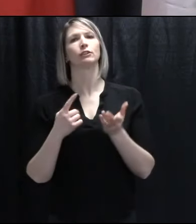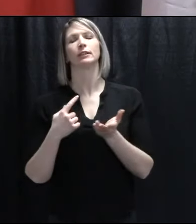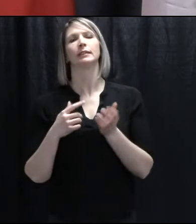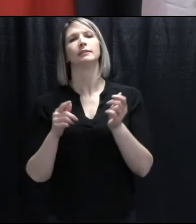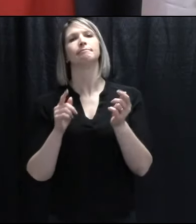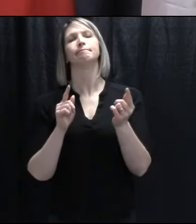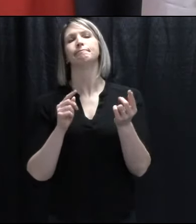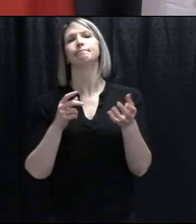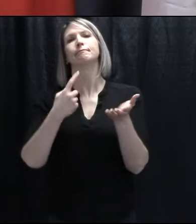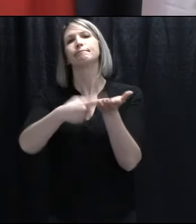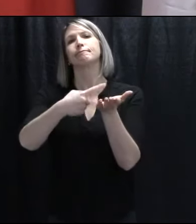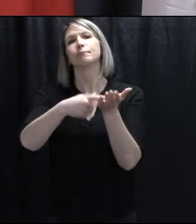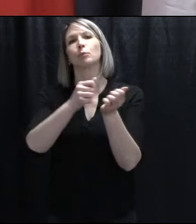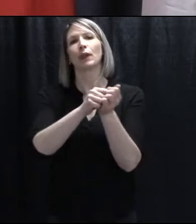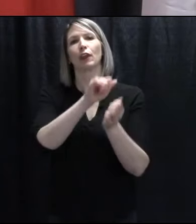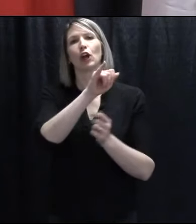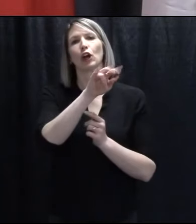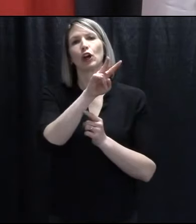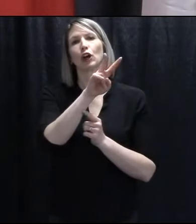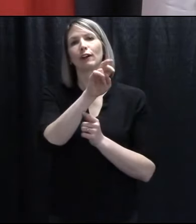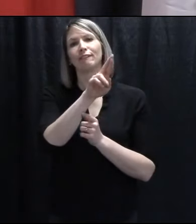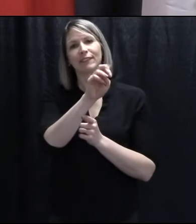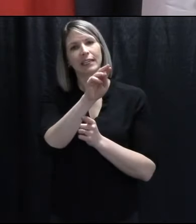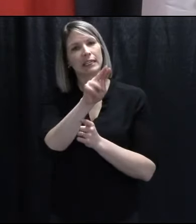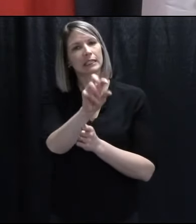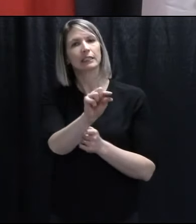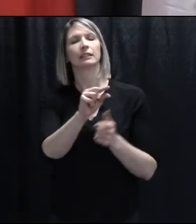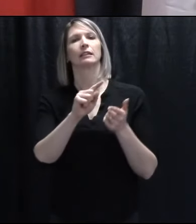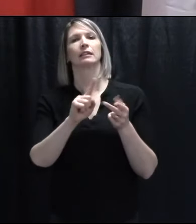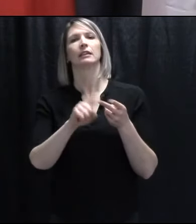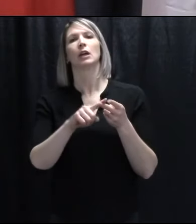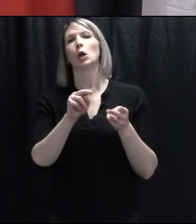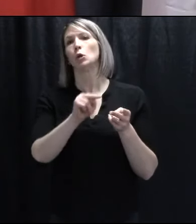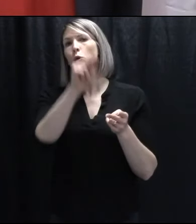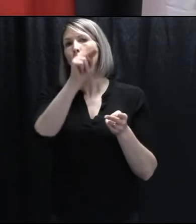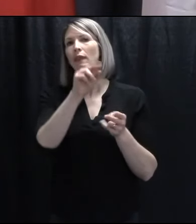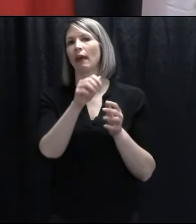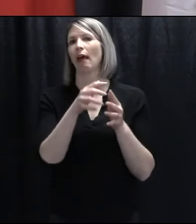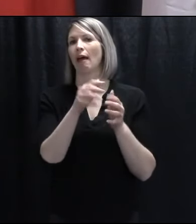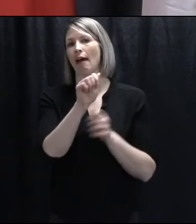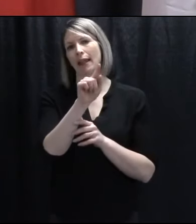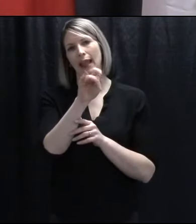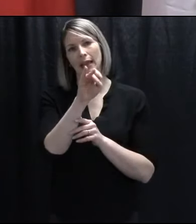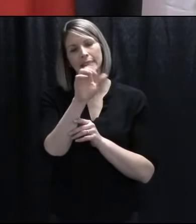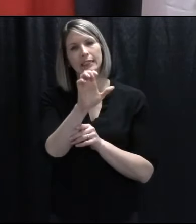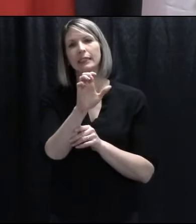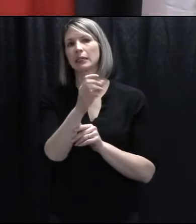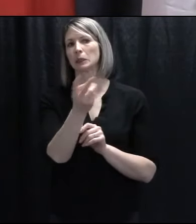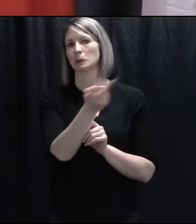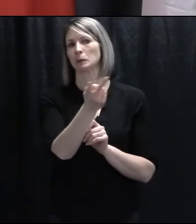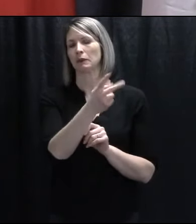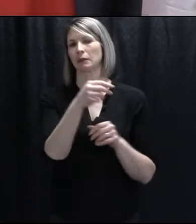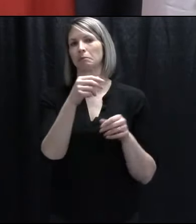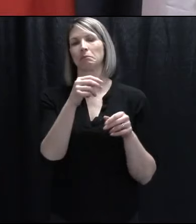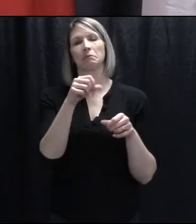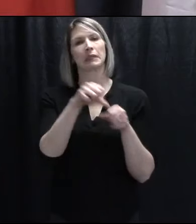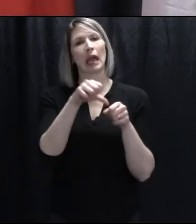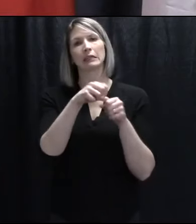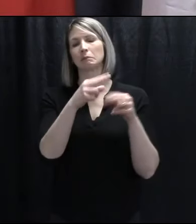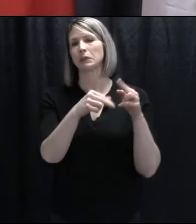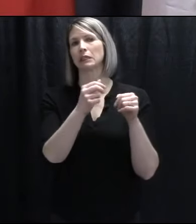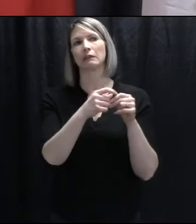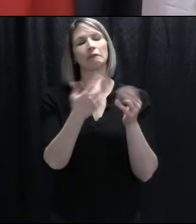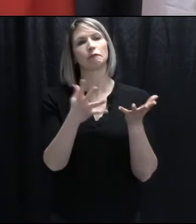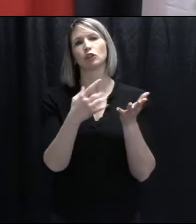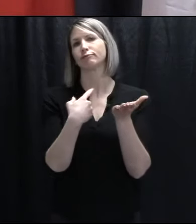North Atlantic, who provides service stations across our province, and they are, obviously have washroom facilities and so on, and